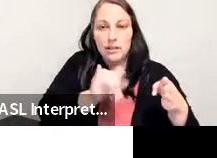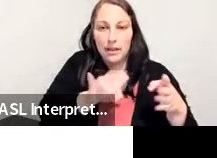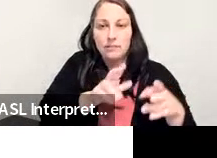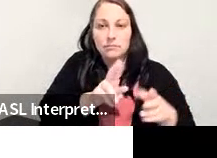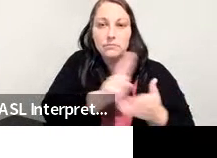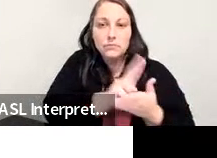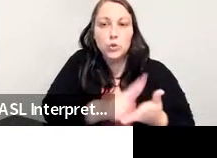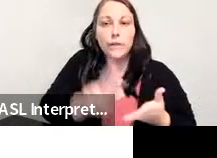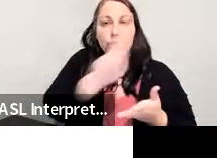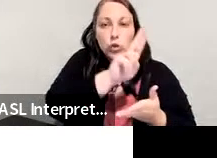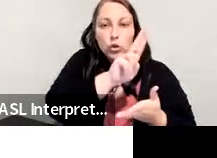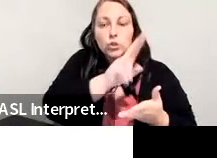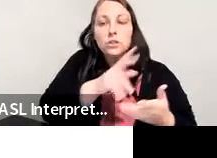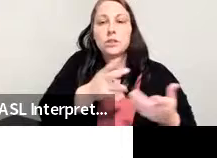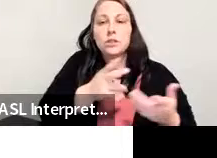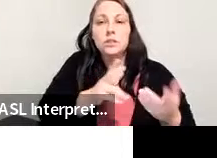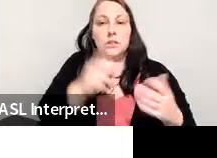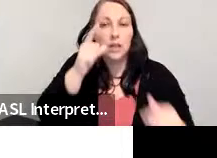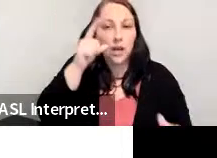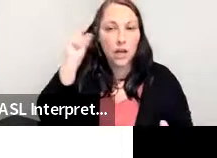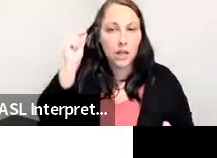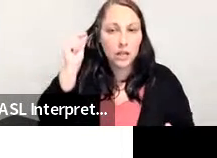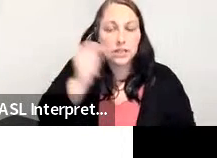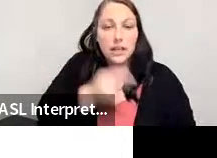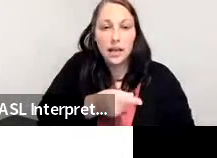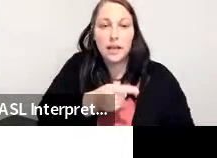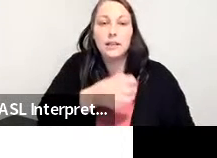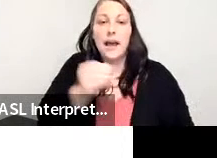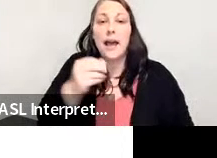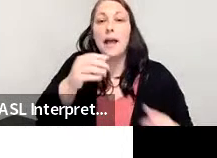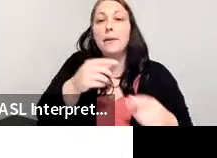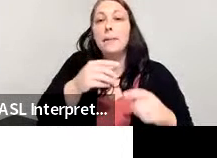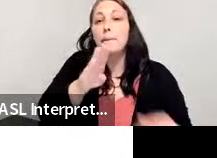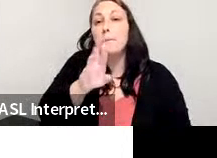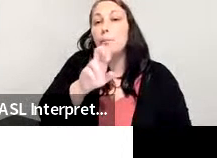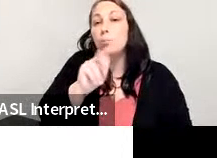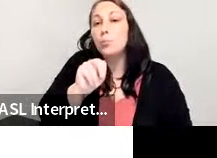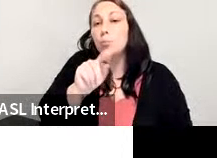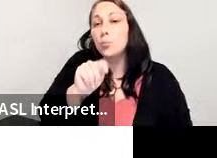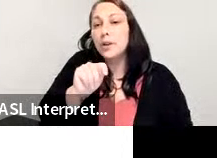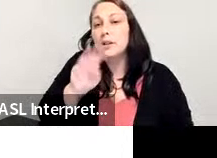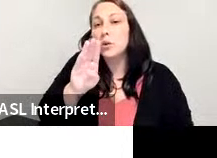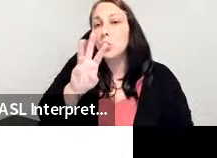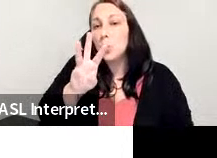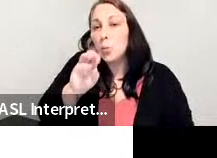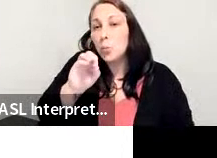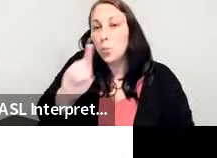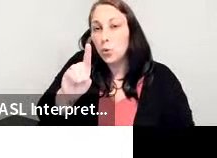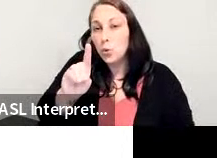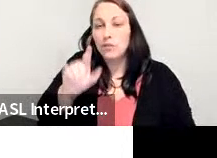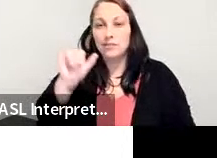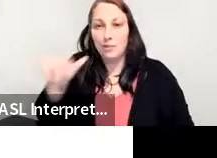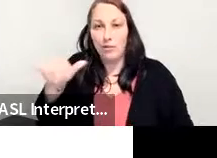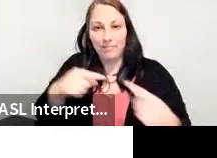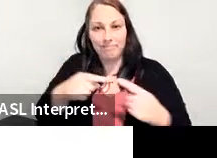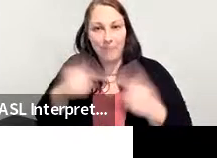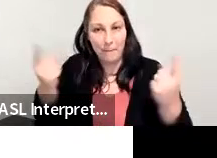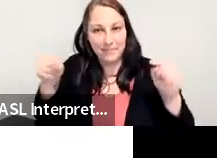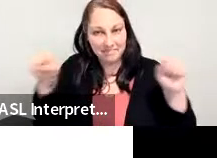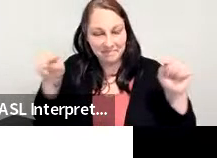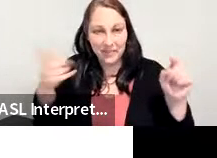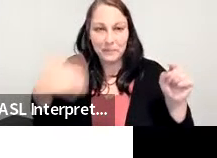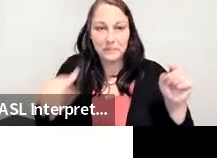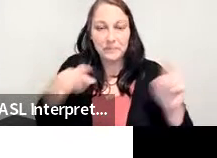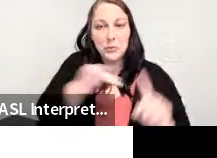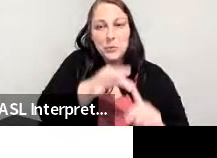Gallaudet University and the Brentwood Hamilton Park, two very different sides of our site. And then we're located at the top of the hill of the Union